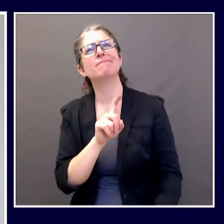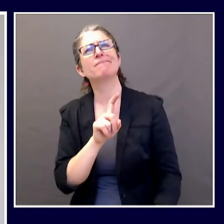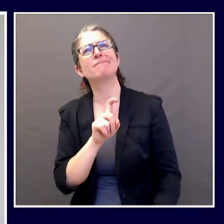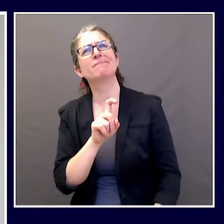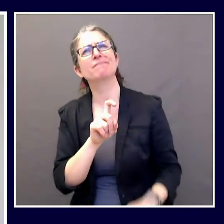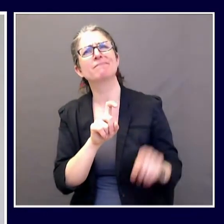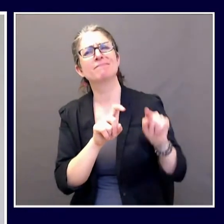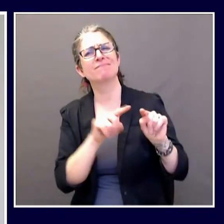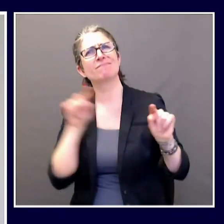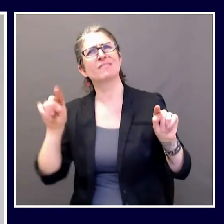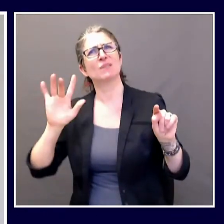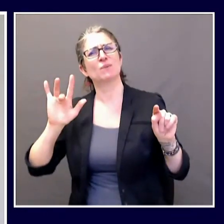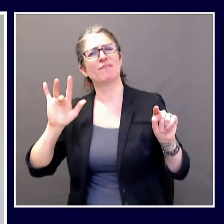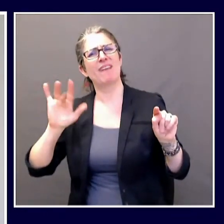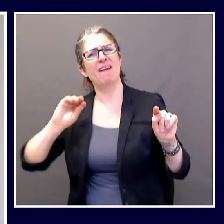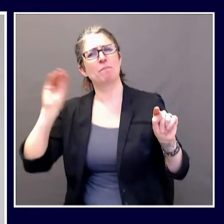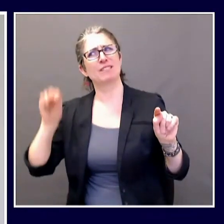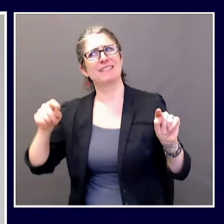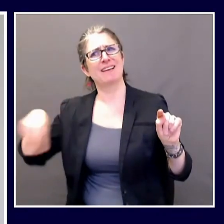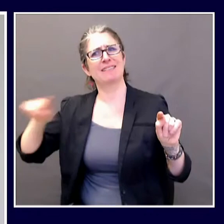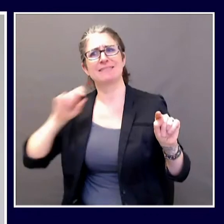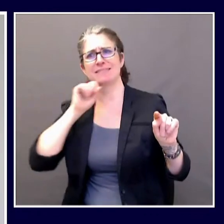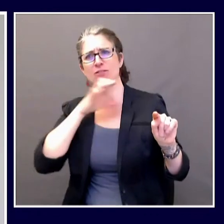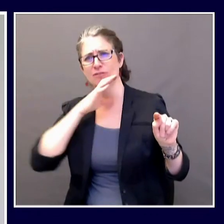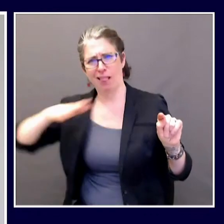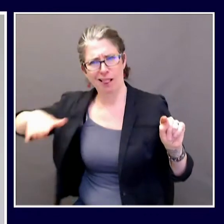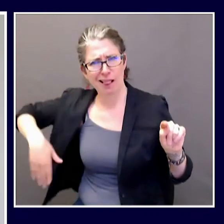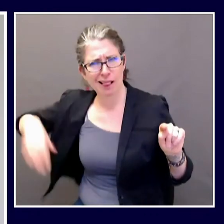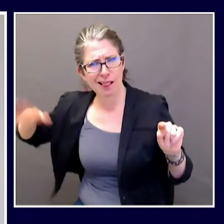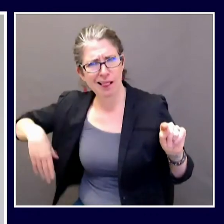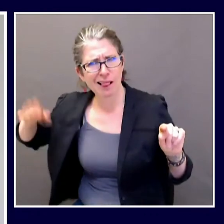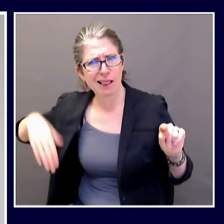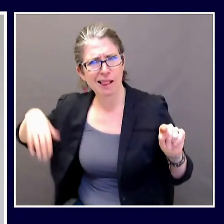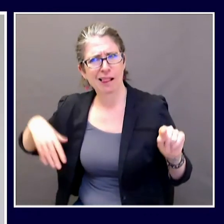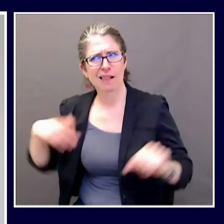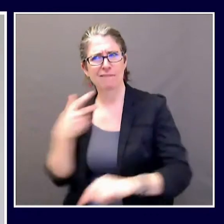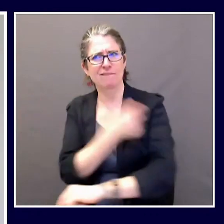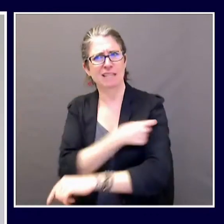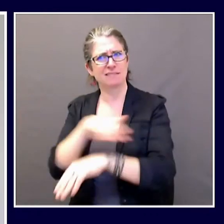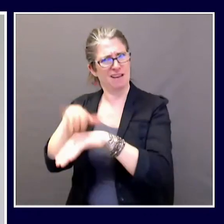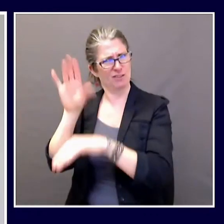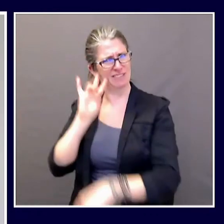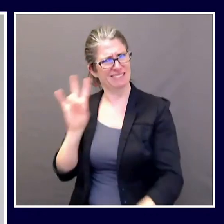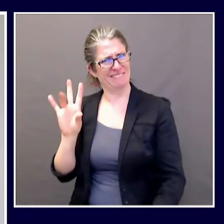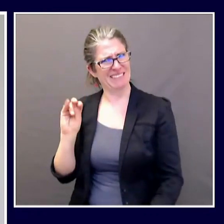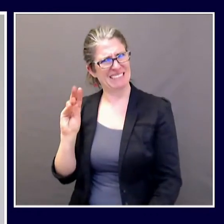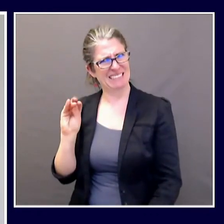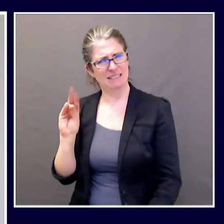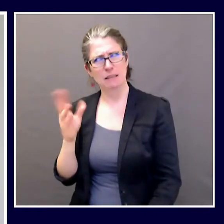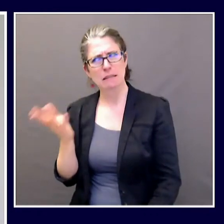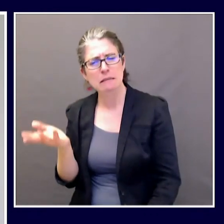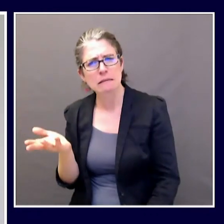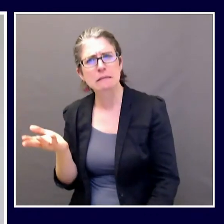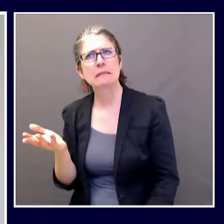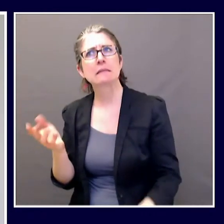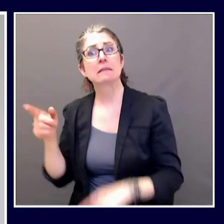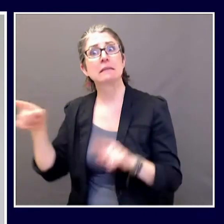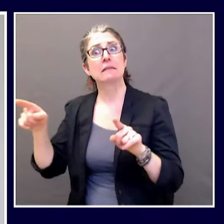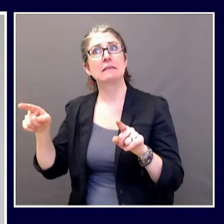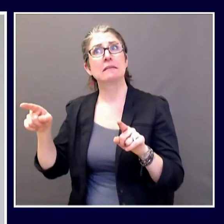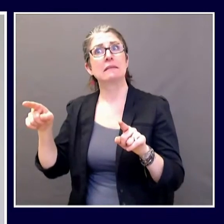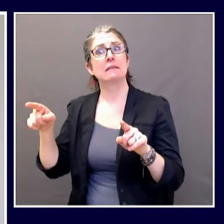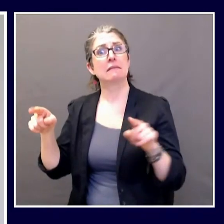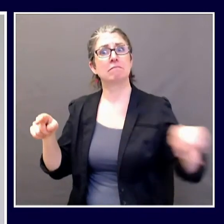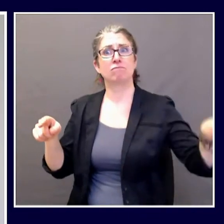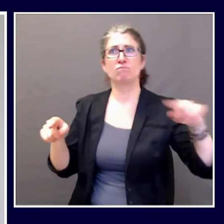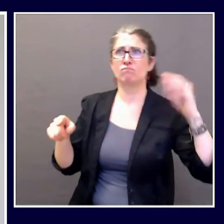yet. I wonder if the state has given any thought to working with the groups who would already be working with these elderly people to help shepherd them